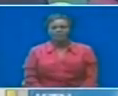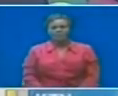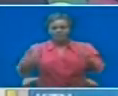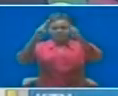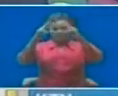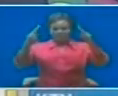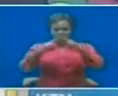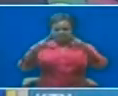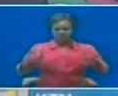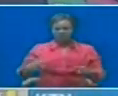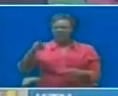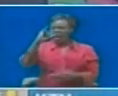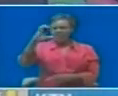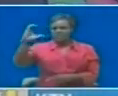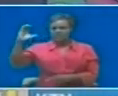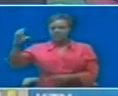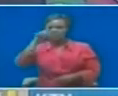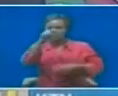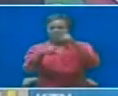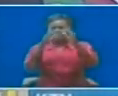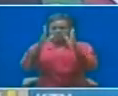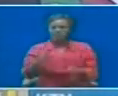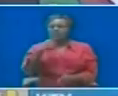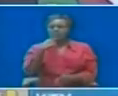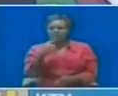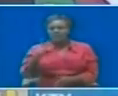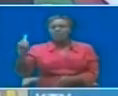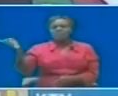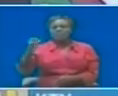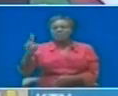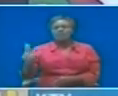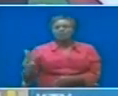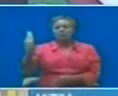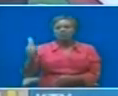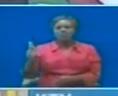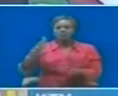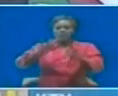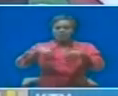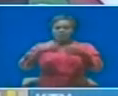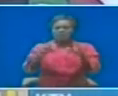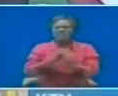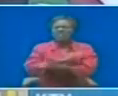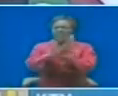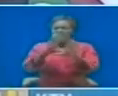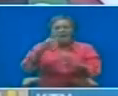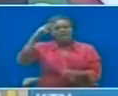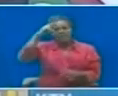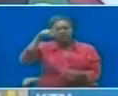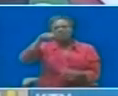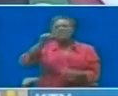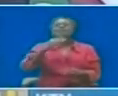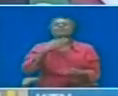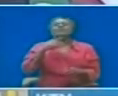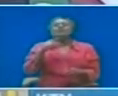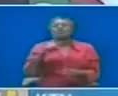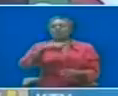International Criminal Court Chief Prosecutor Fatou Bensouda says President Uhuru Kenyatta has given no clear reasons why he should attend